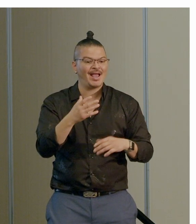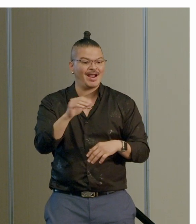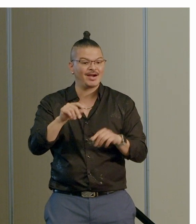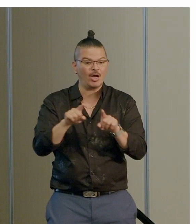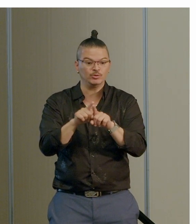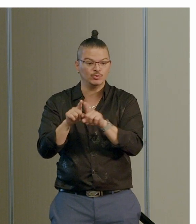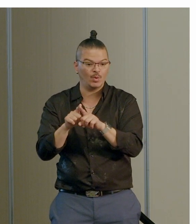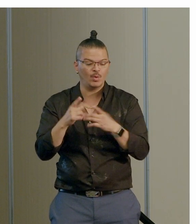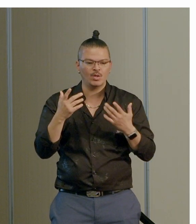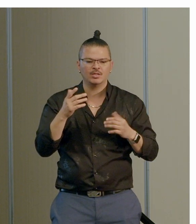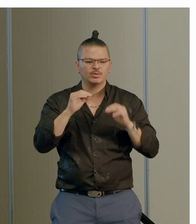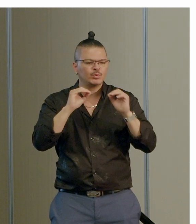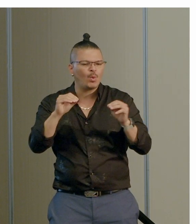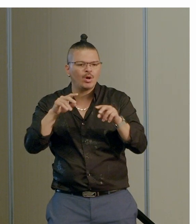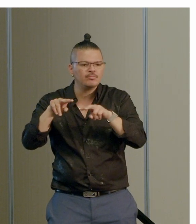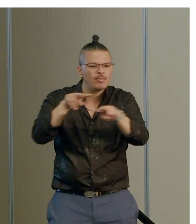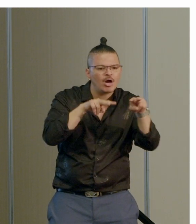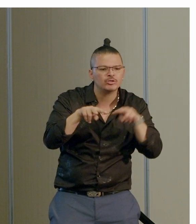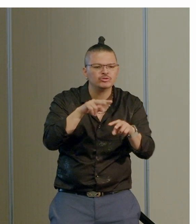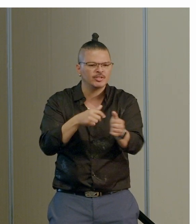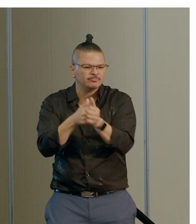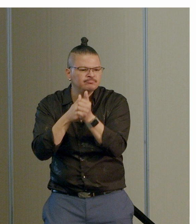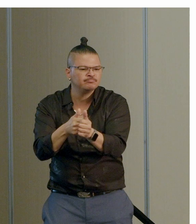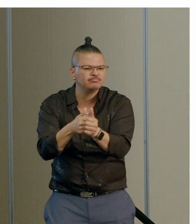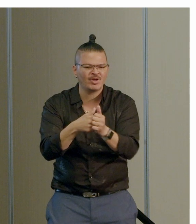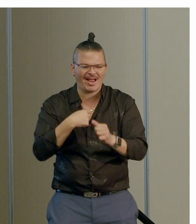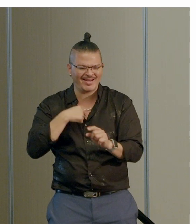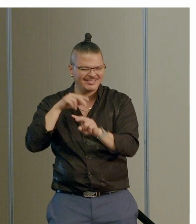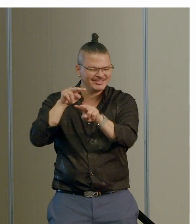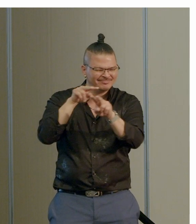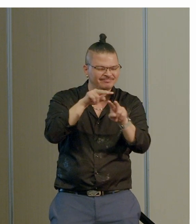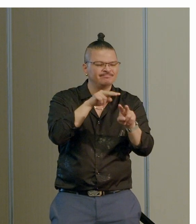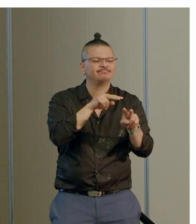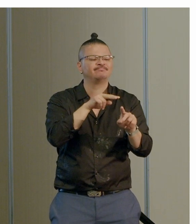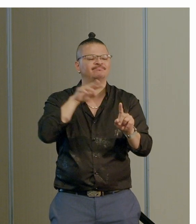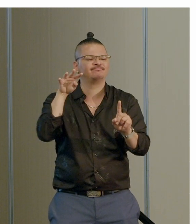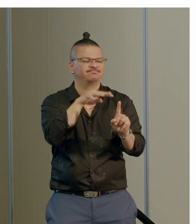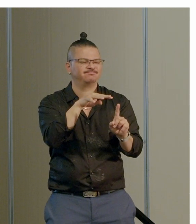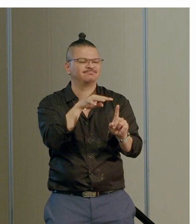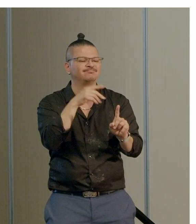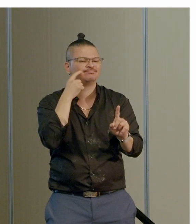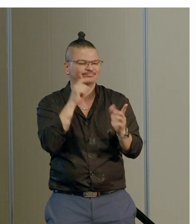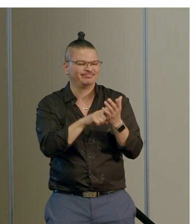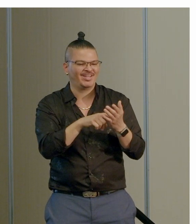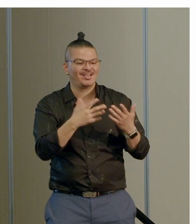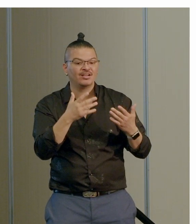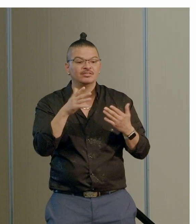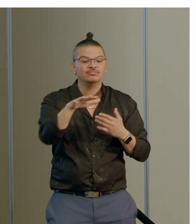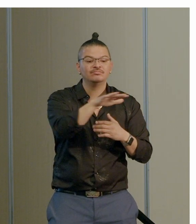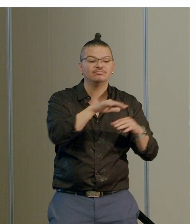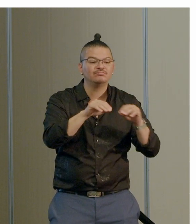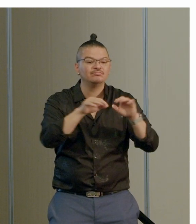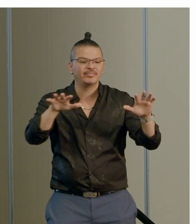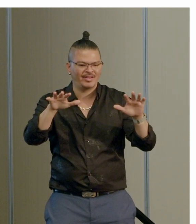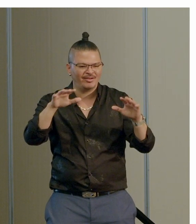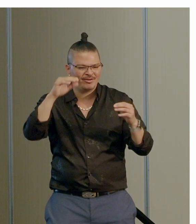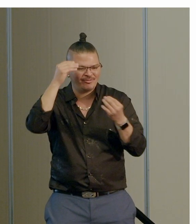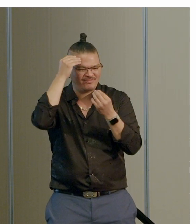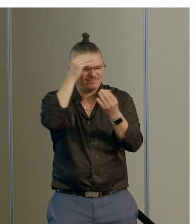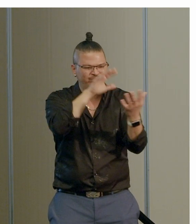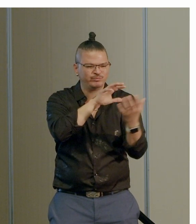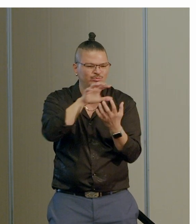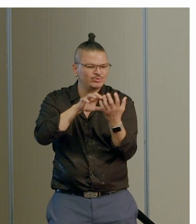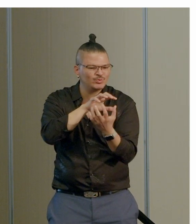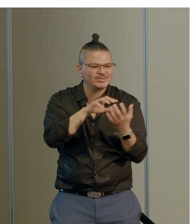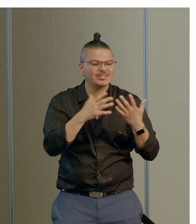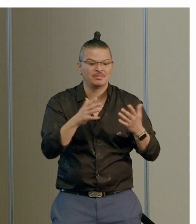application/enforcement of this law that has resulted in widespread industry confusion. But why, again, is this so important to me, and I think